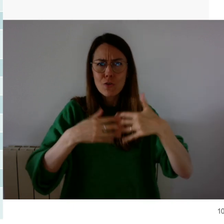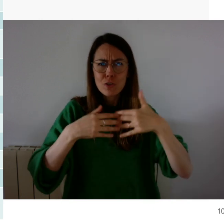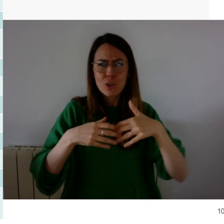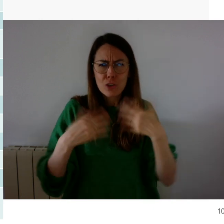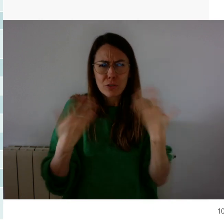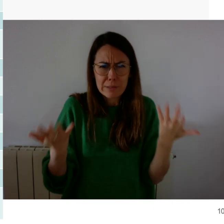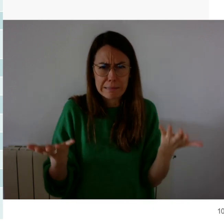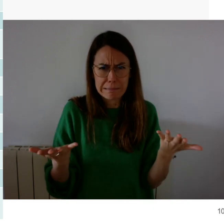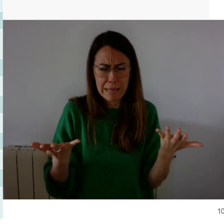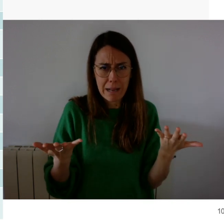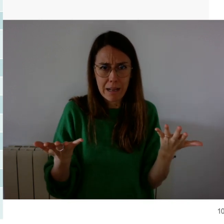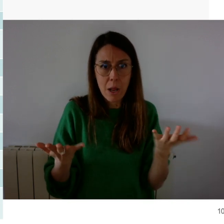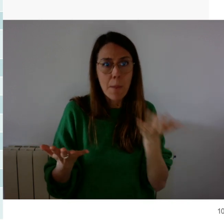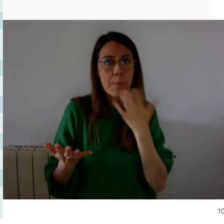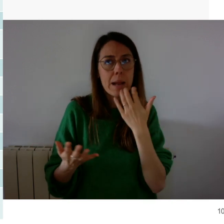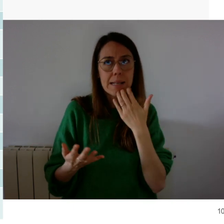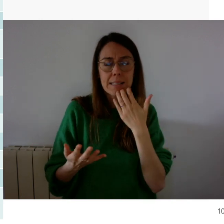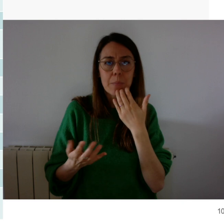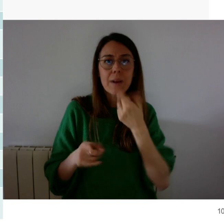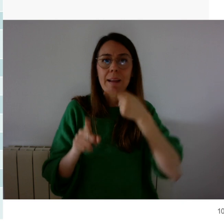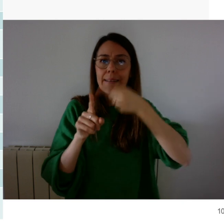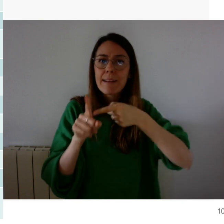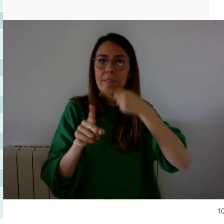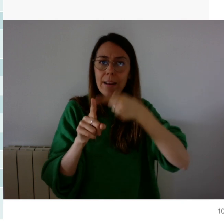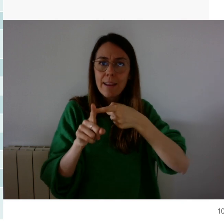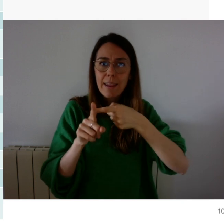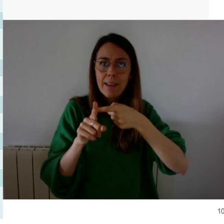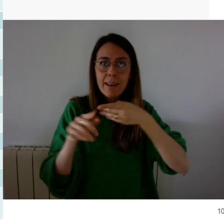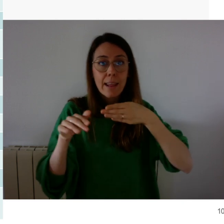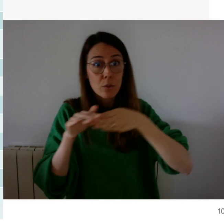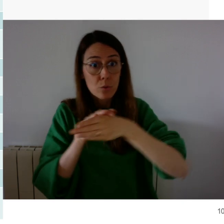We looked at whether the action expressed was